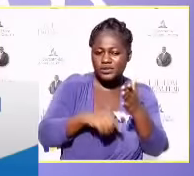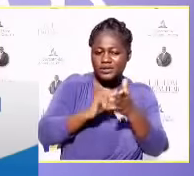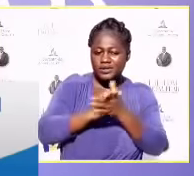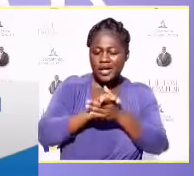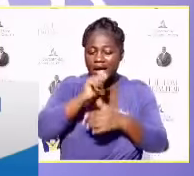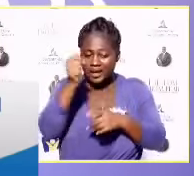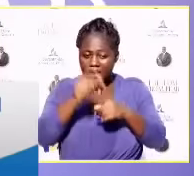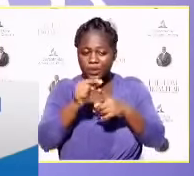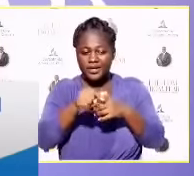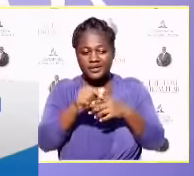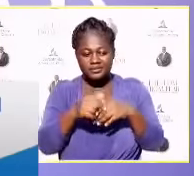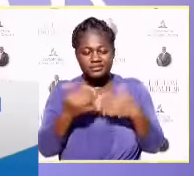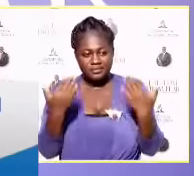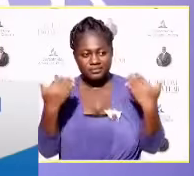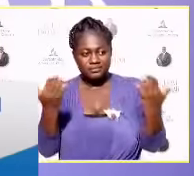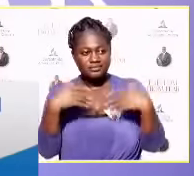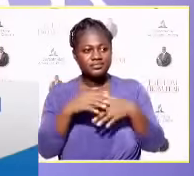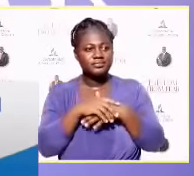Come on.